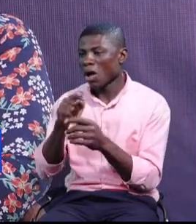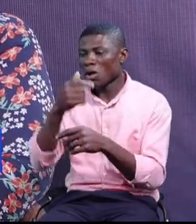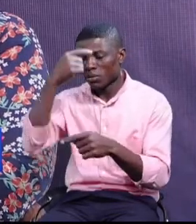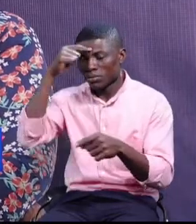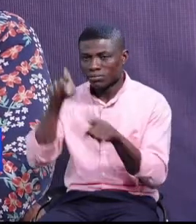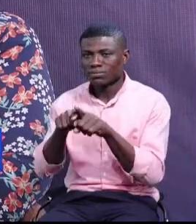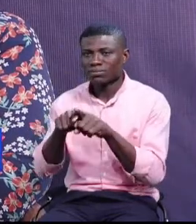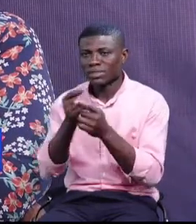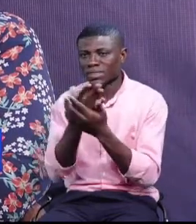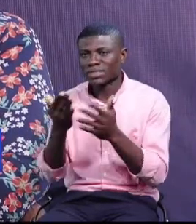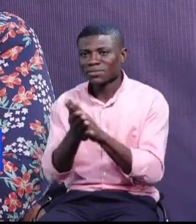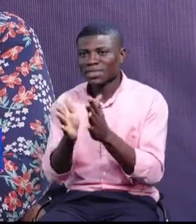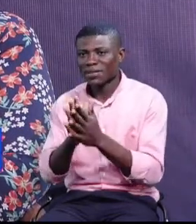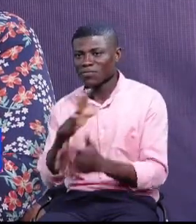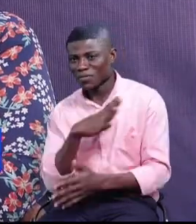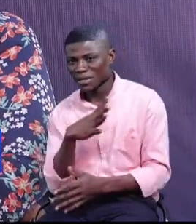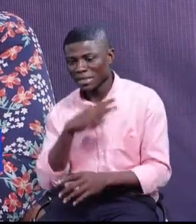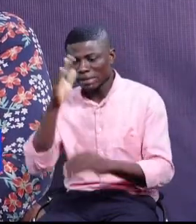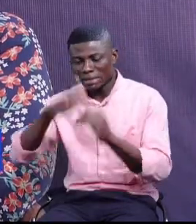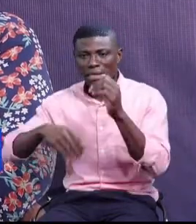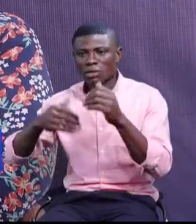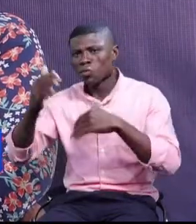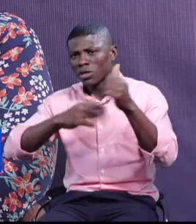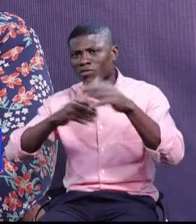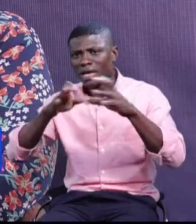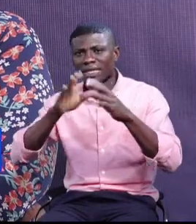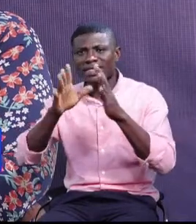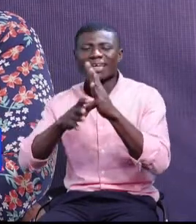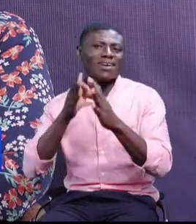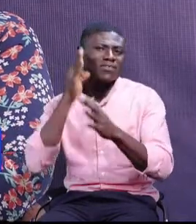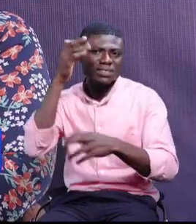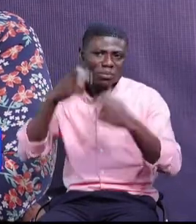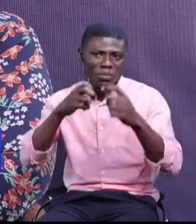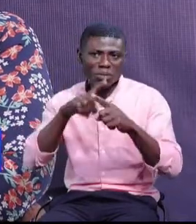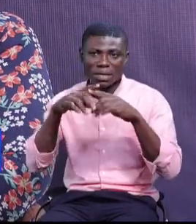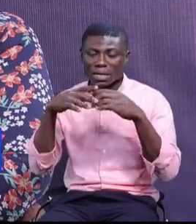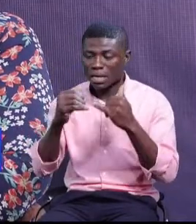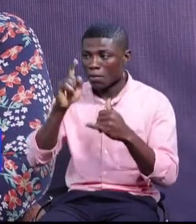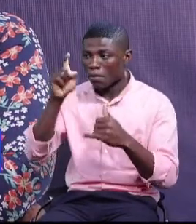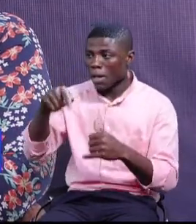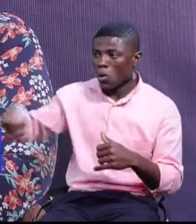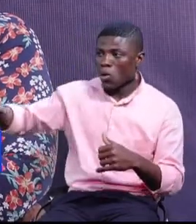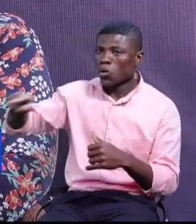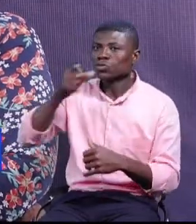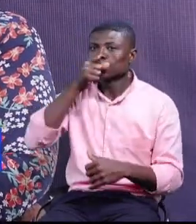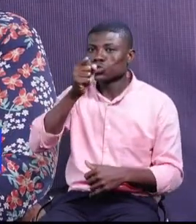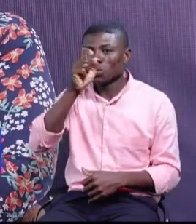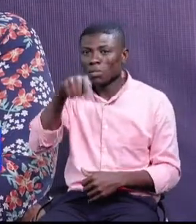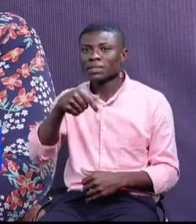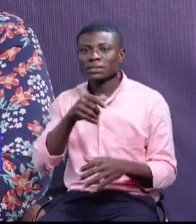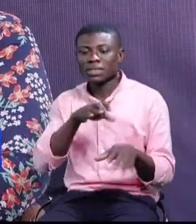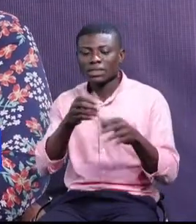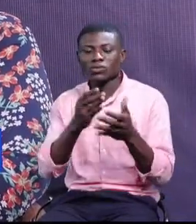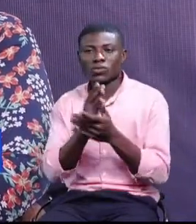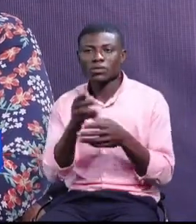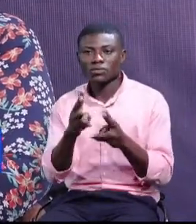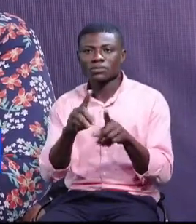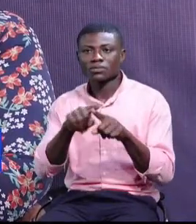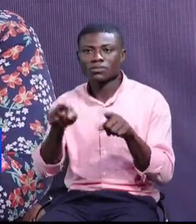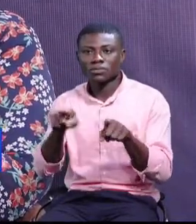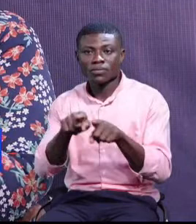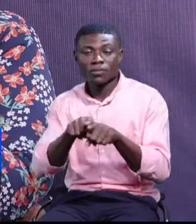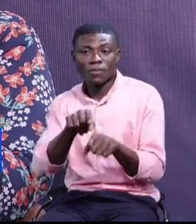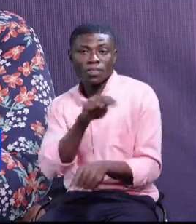compliant. So these days, you need to make sure you are doing that. But then as much as possible, just as